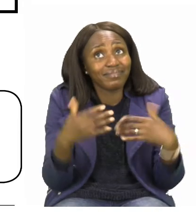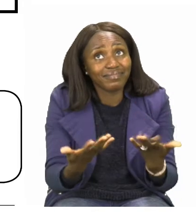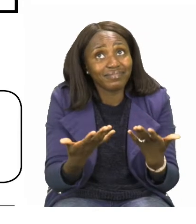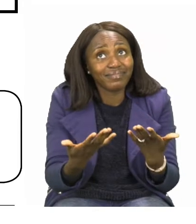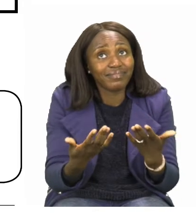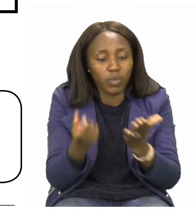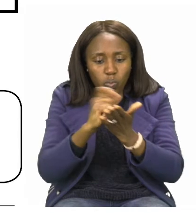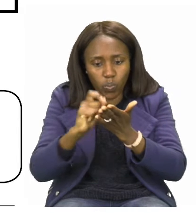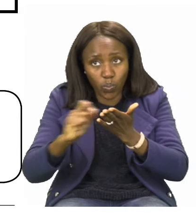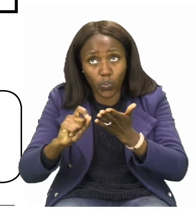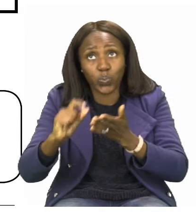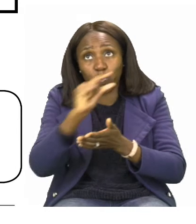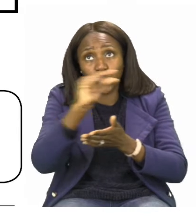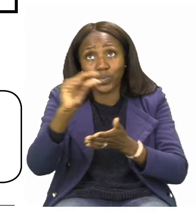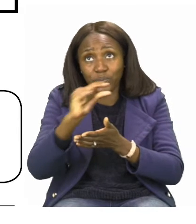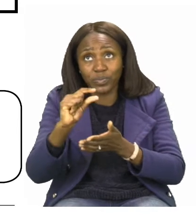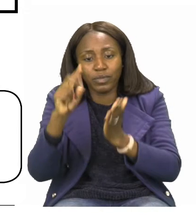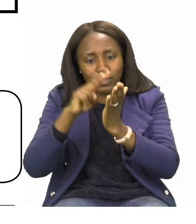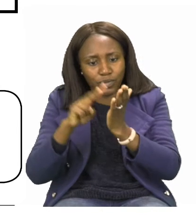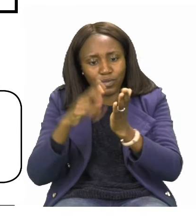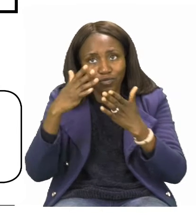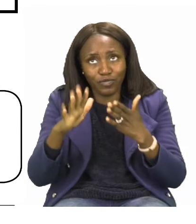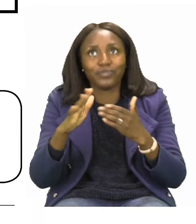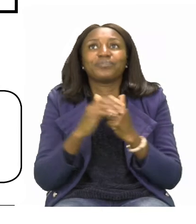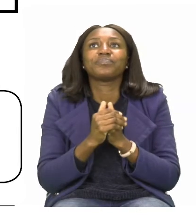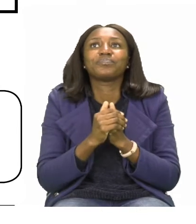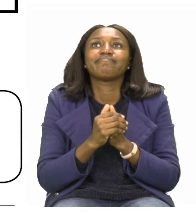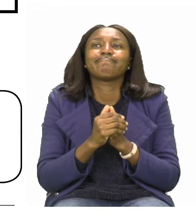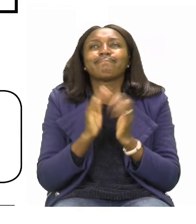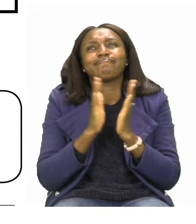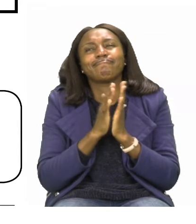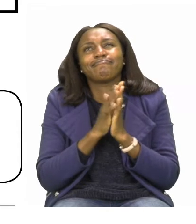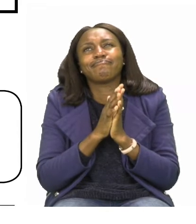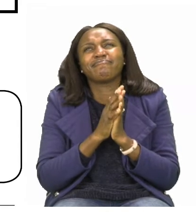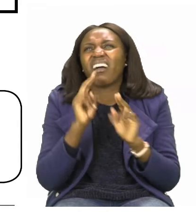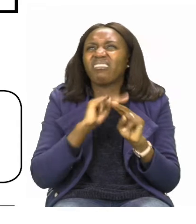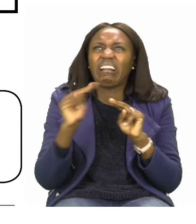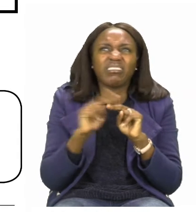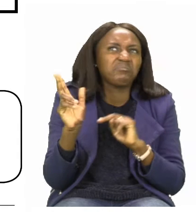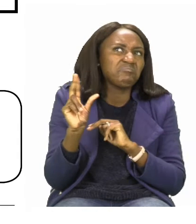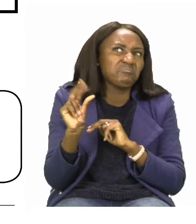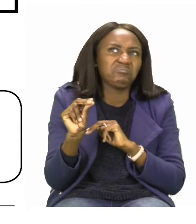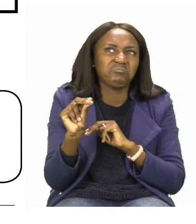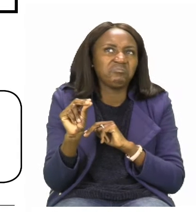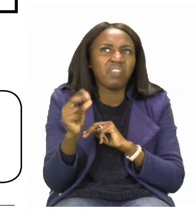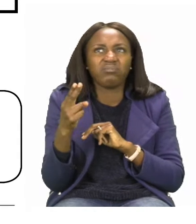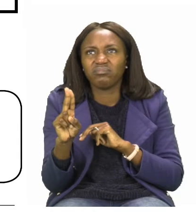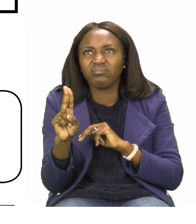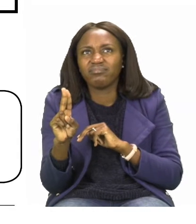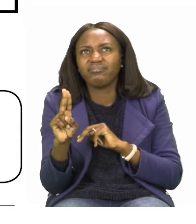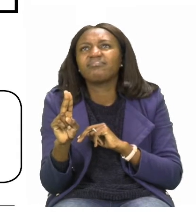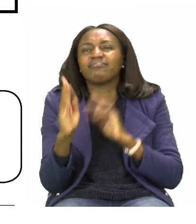read your story. Take your time and use words you know how to